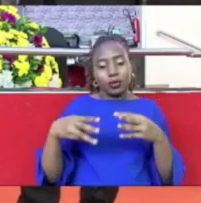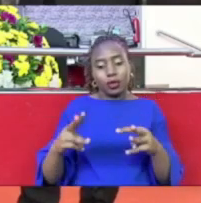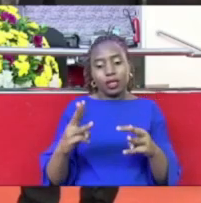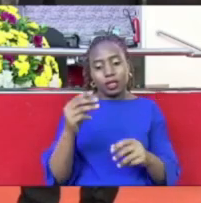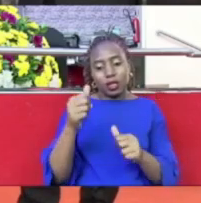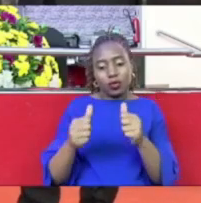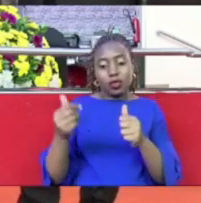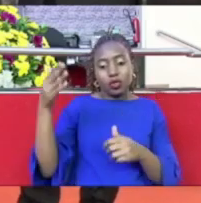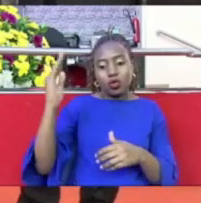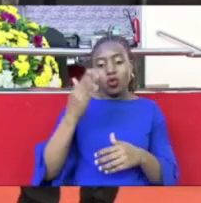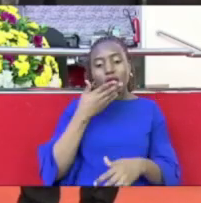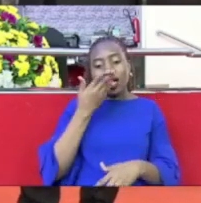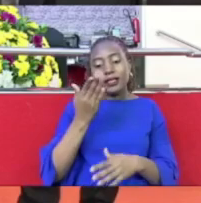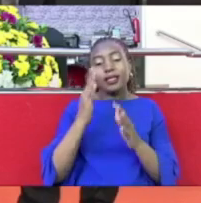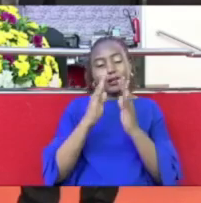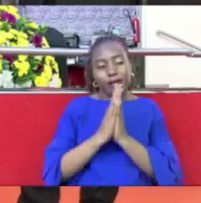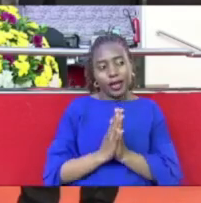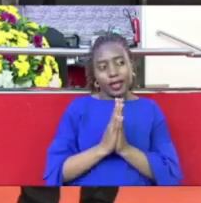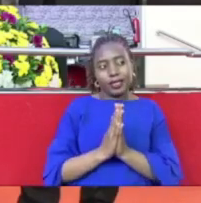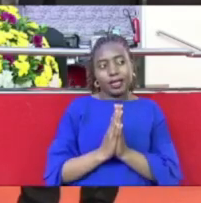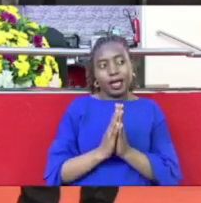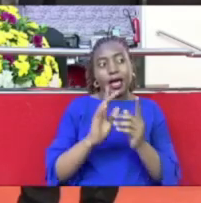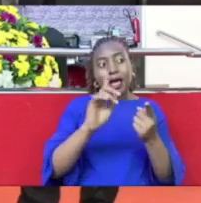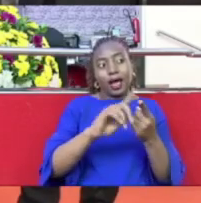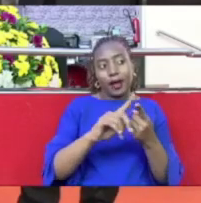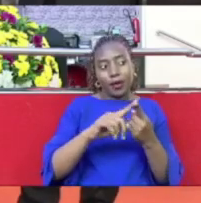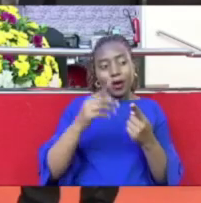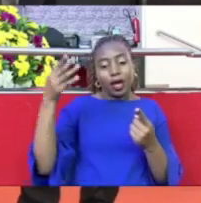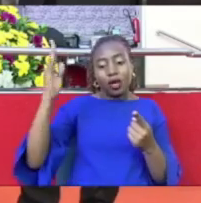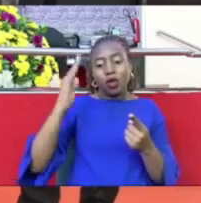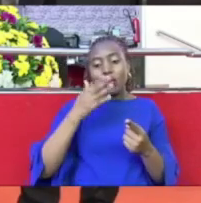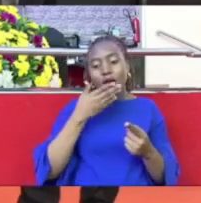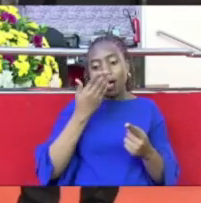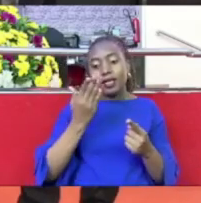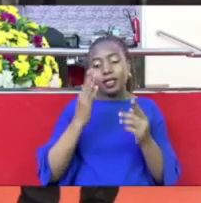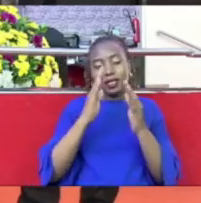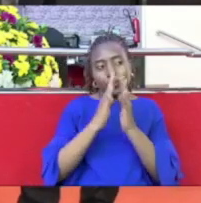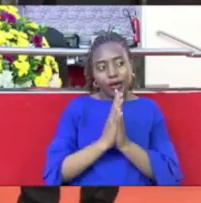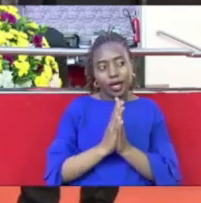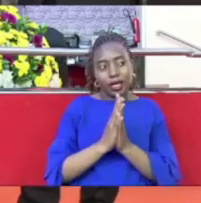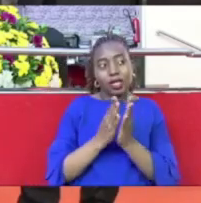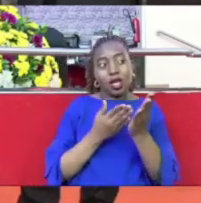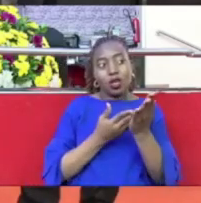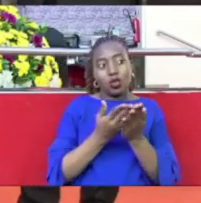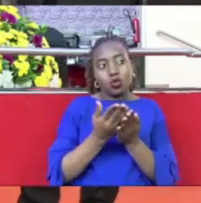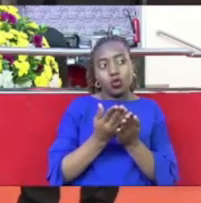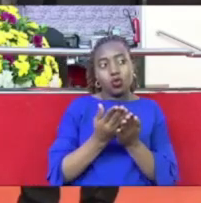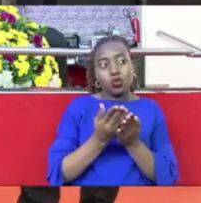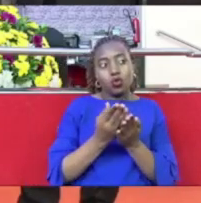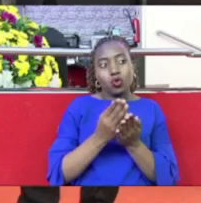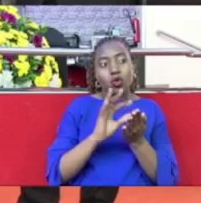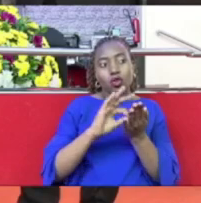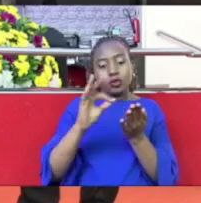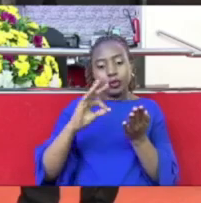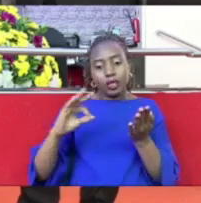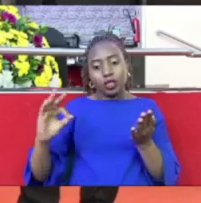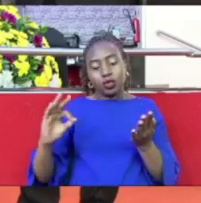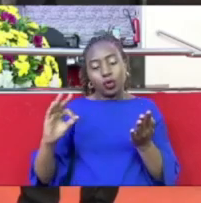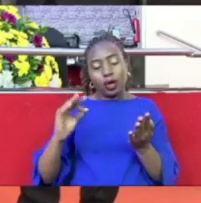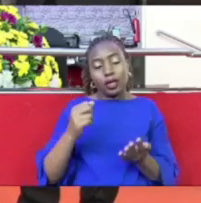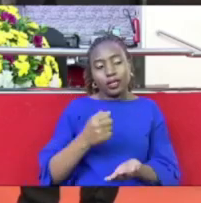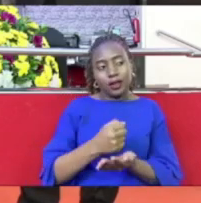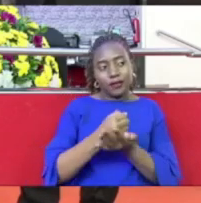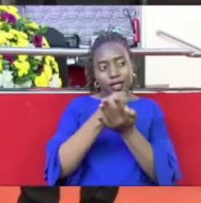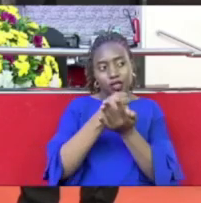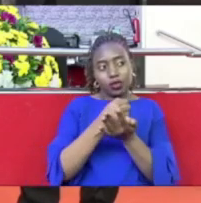Number 1. Jambo la kwanza. God answers prayer through supernatural intervention. Mungu hujibu kwa kuingilia kwa njia